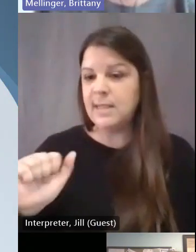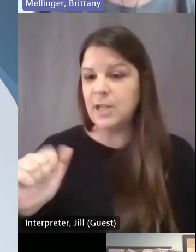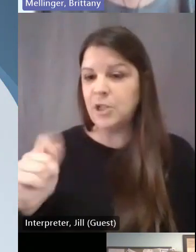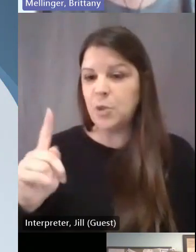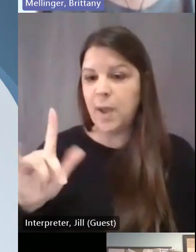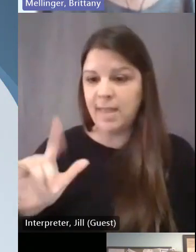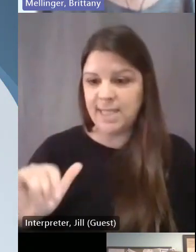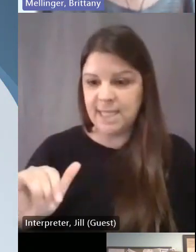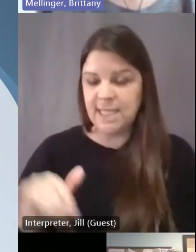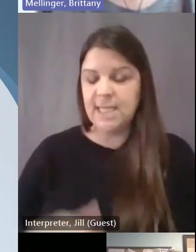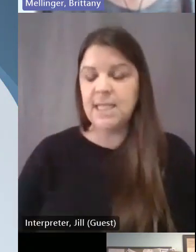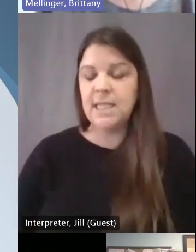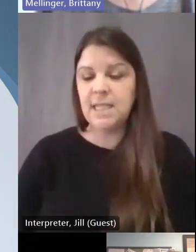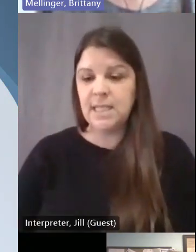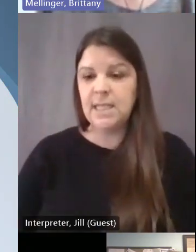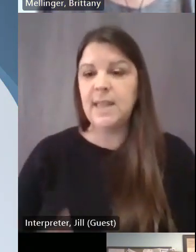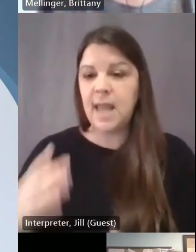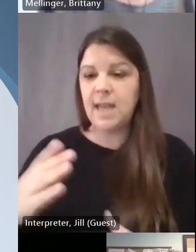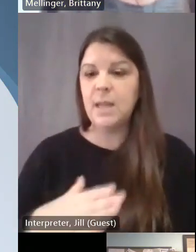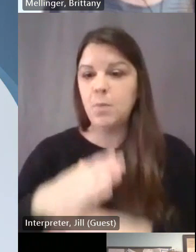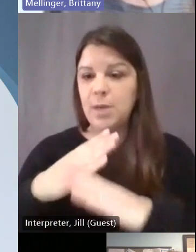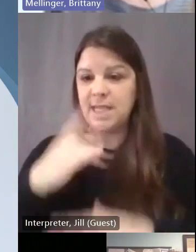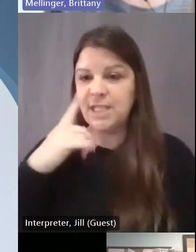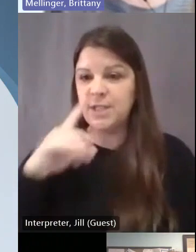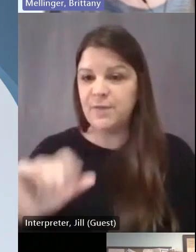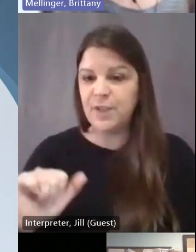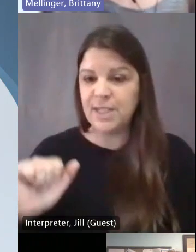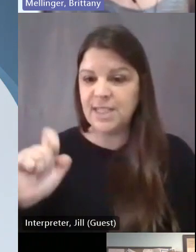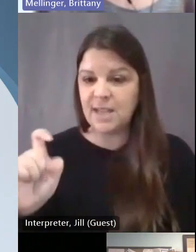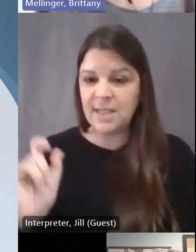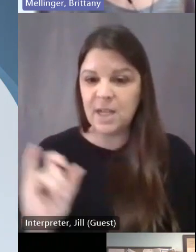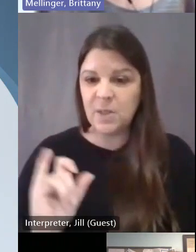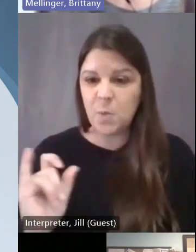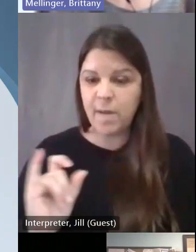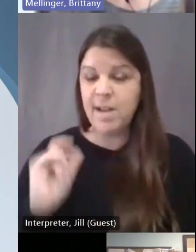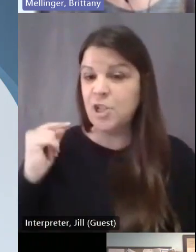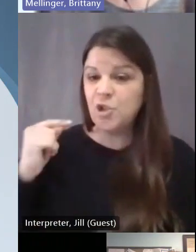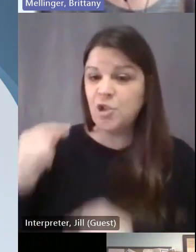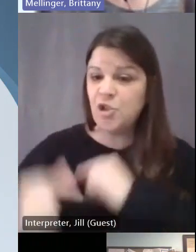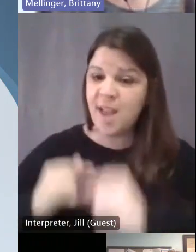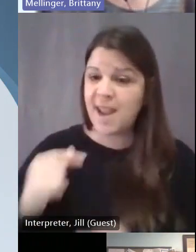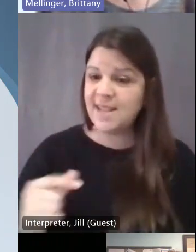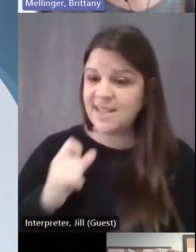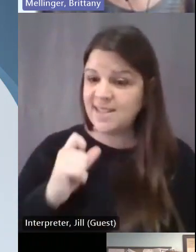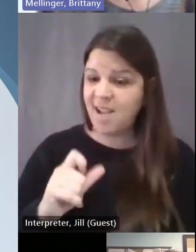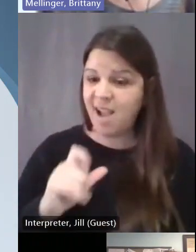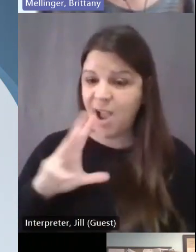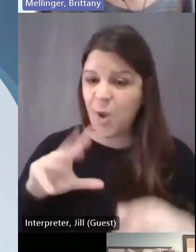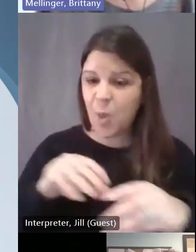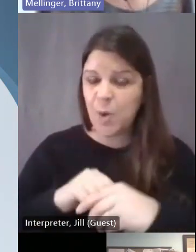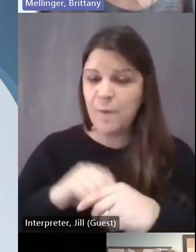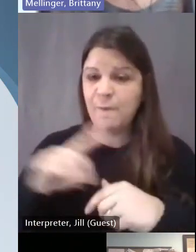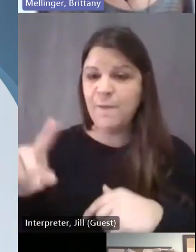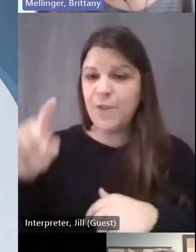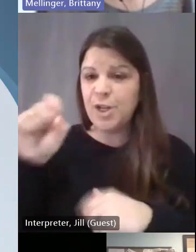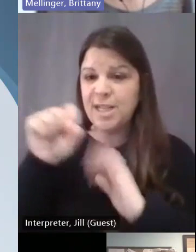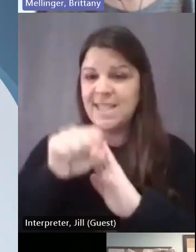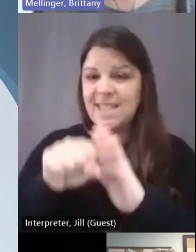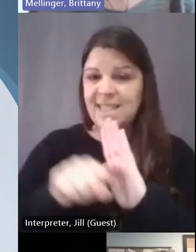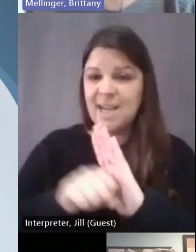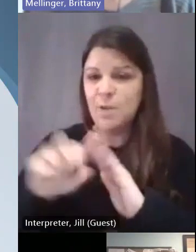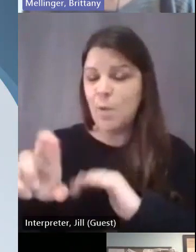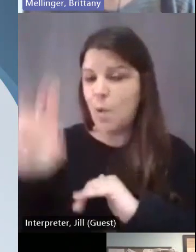protected class of sex as well. Genetics is not one of the protected classes at the state or the federal level. It